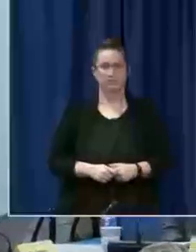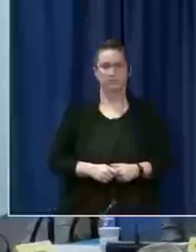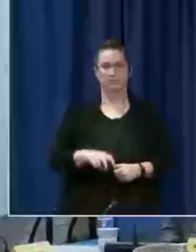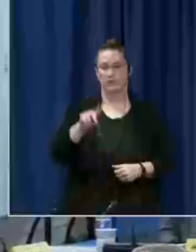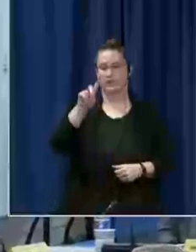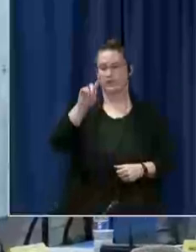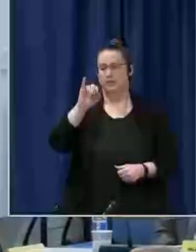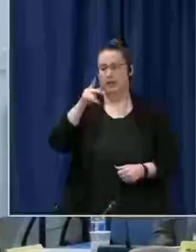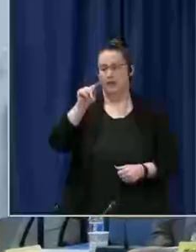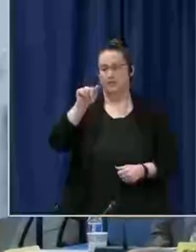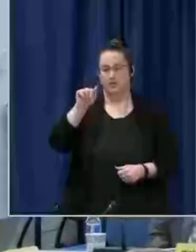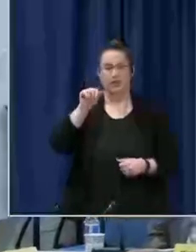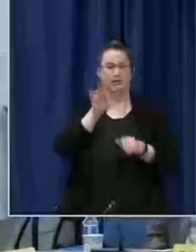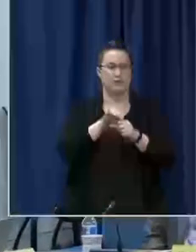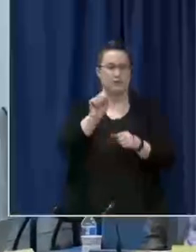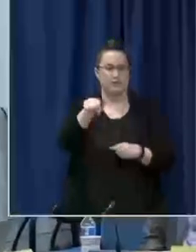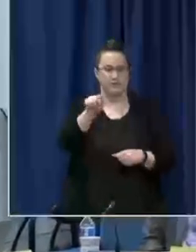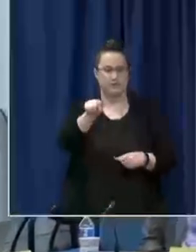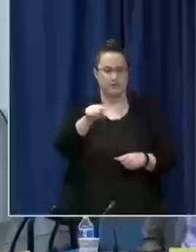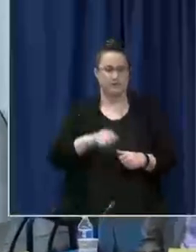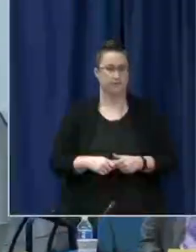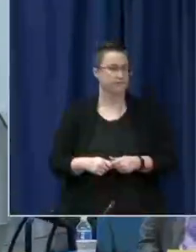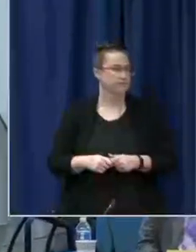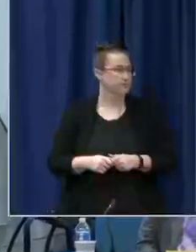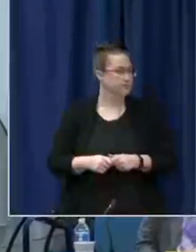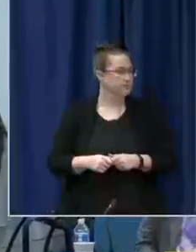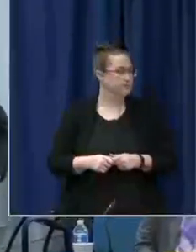DiCapta votes yes.